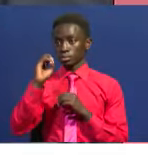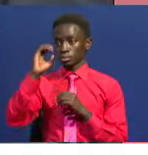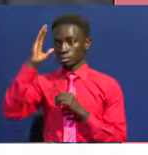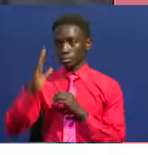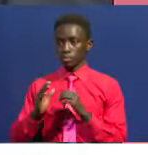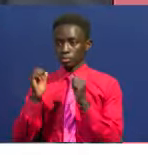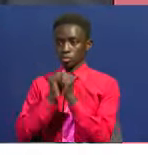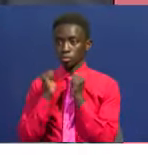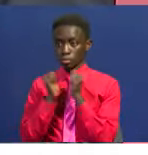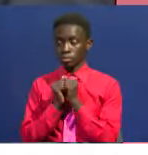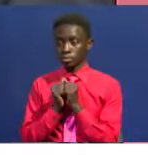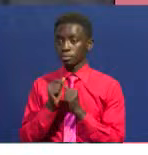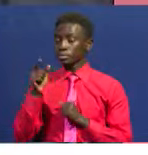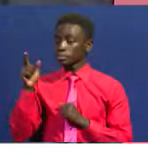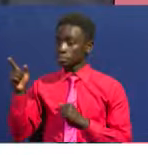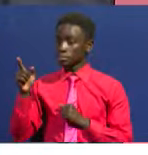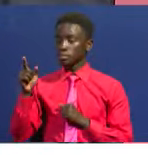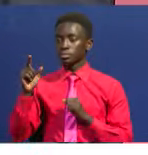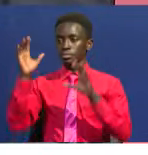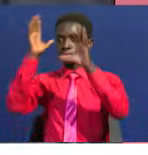that day, the President